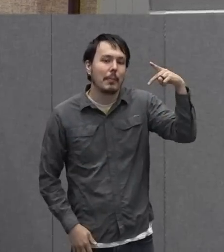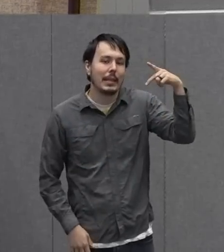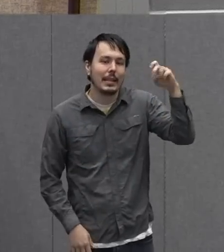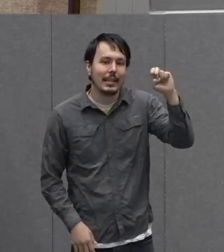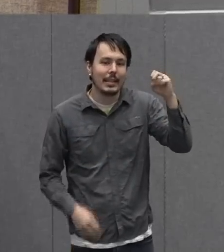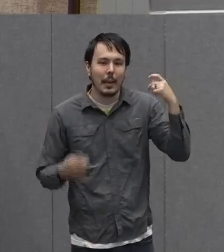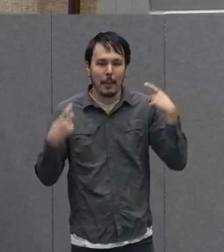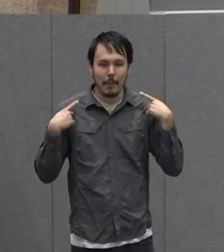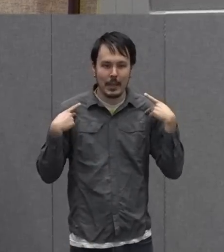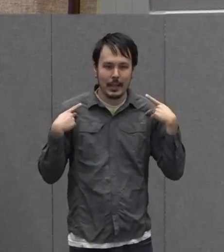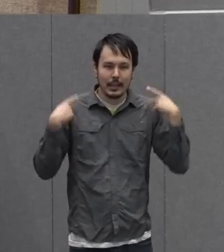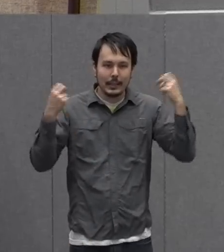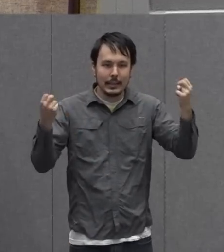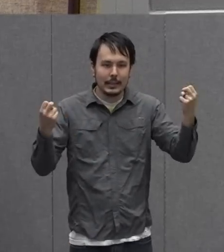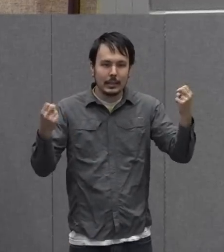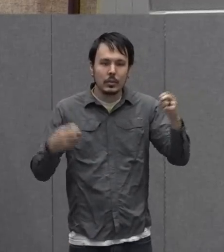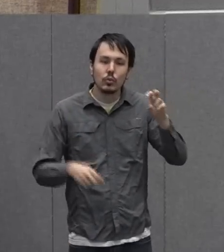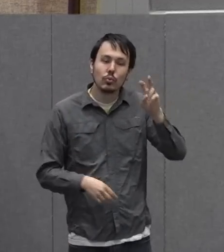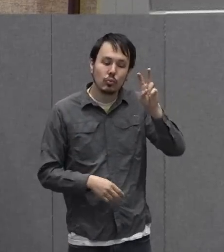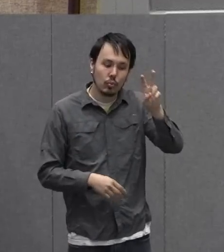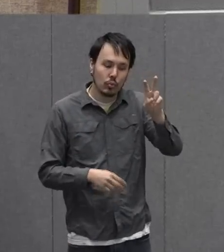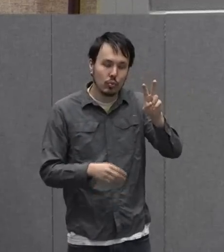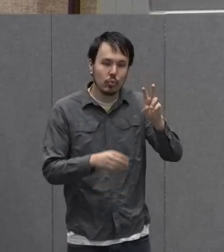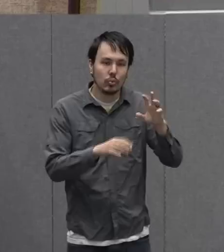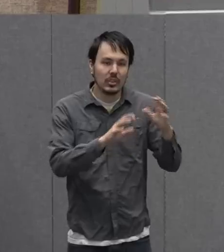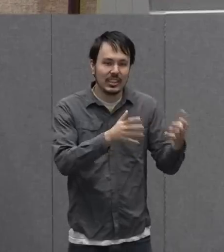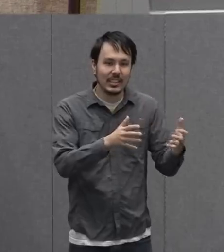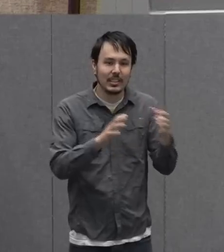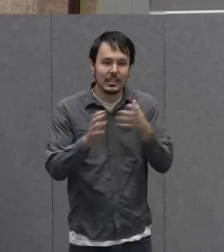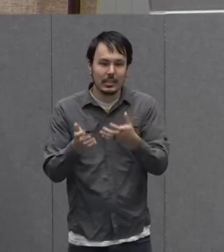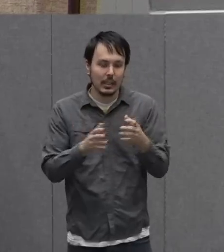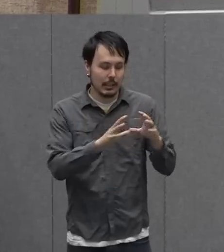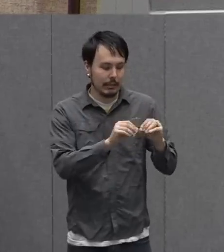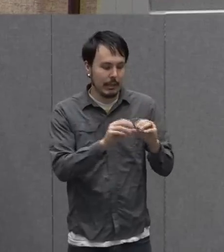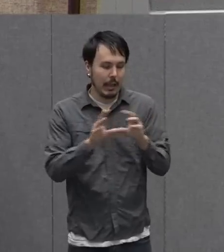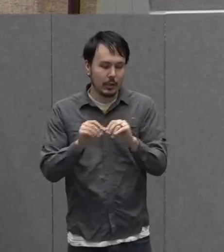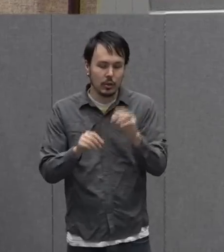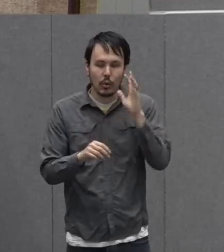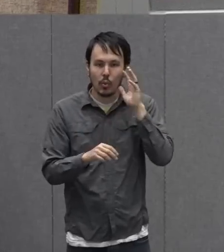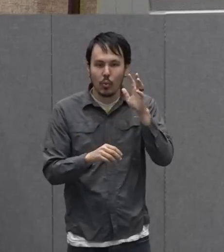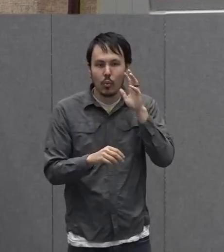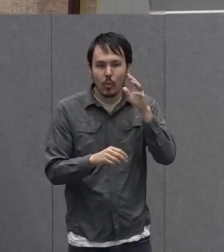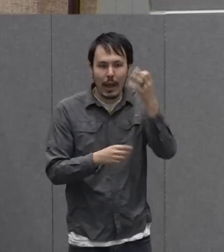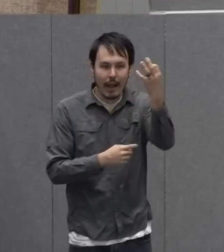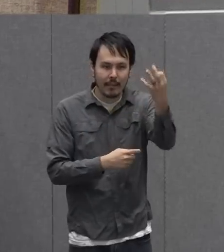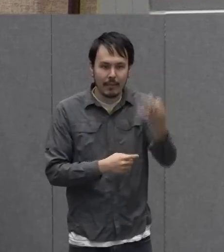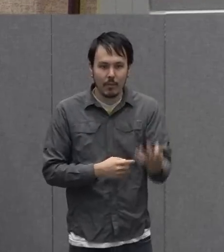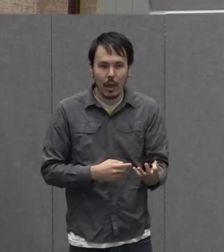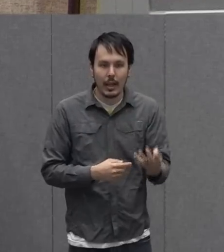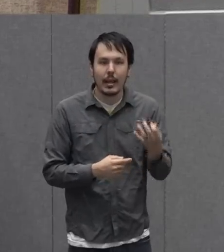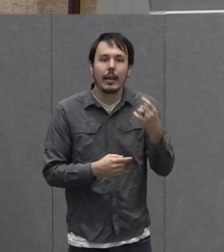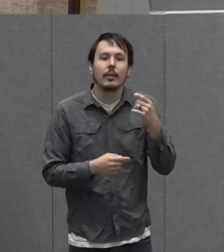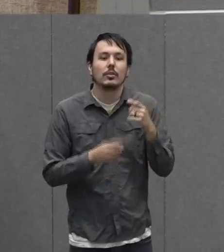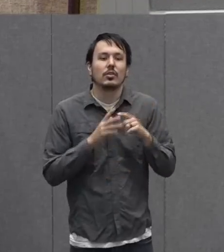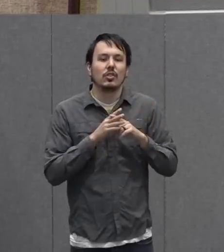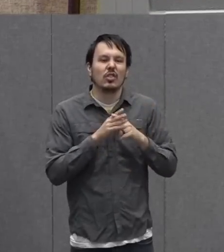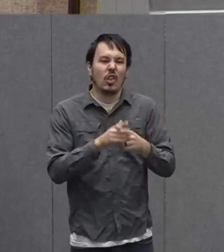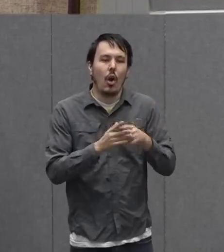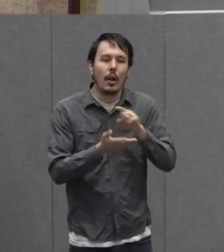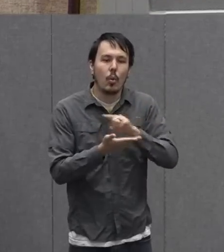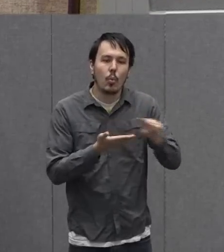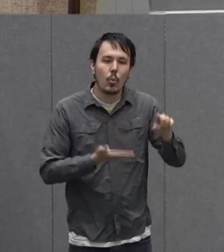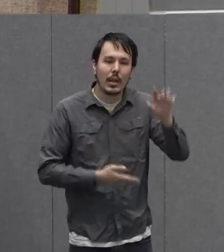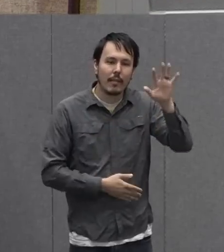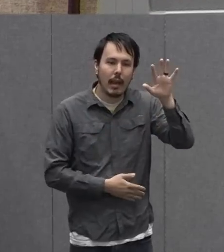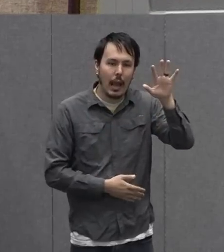we will have 2 PE sessions every Friday starting on week number 5. We will have an